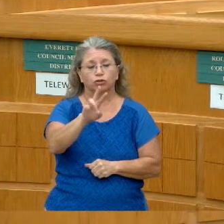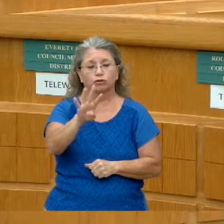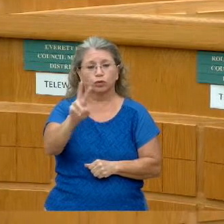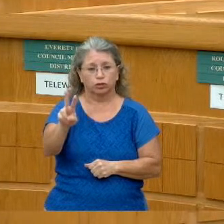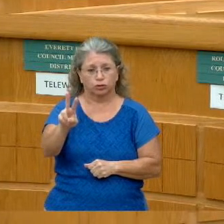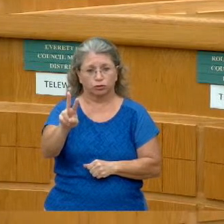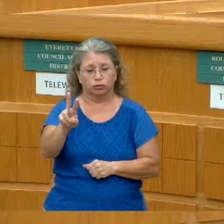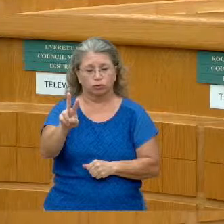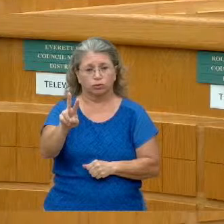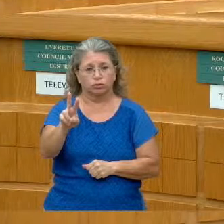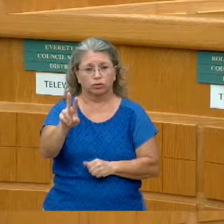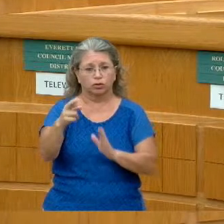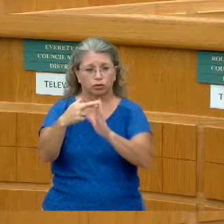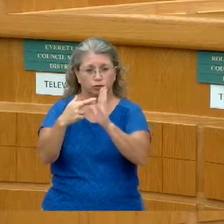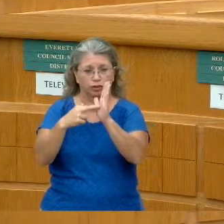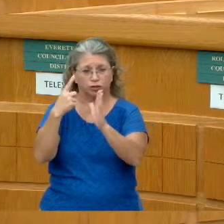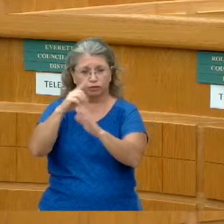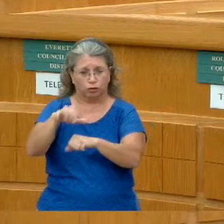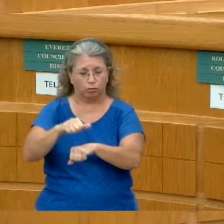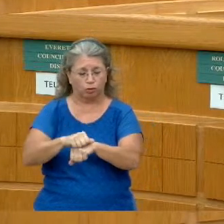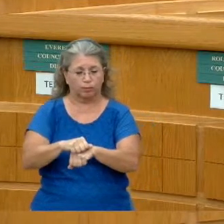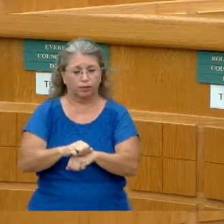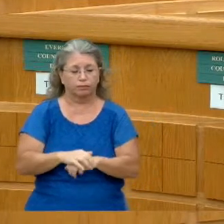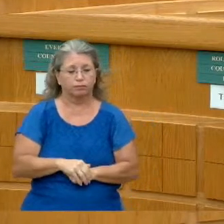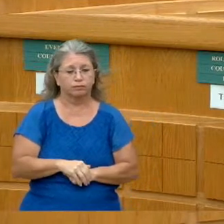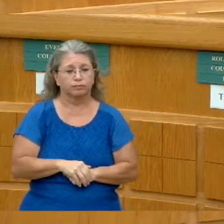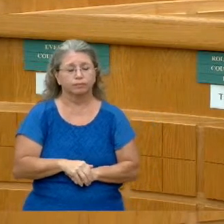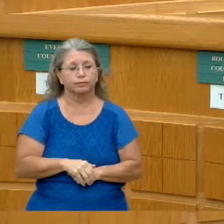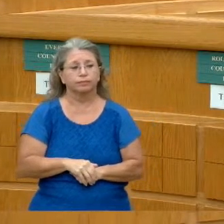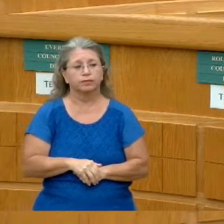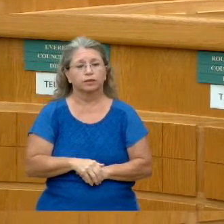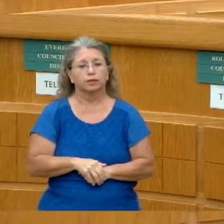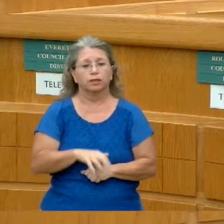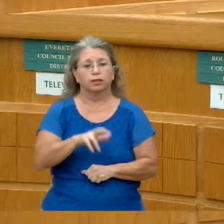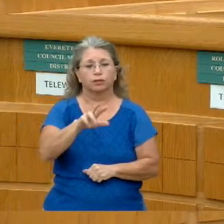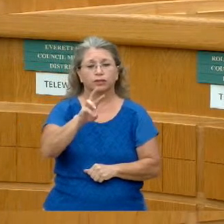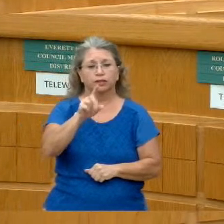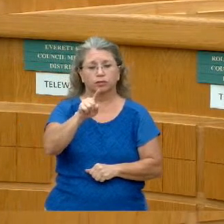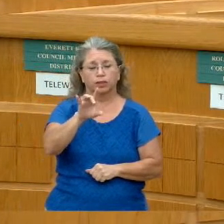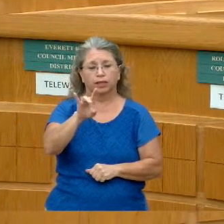361-884-2242 to register for an appointment. So that's with Amistad,